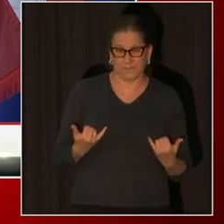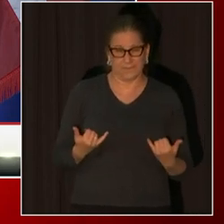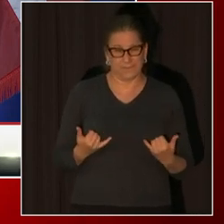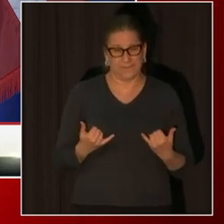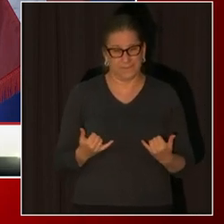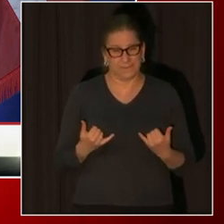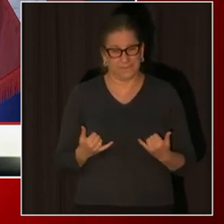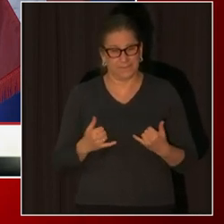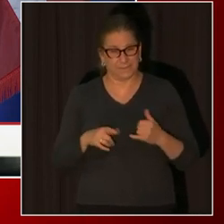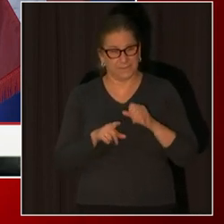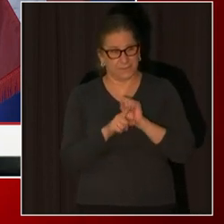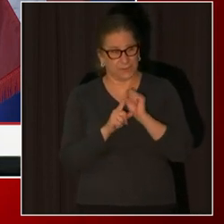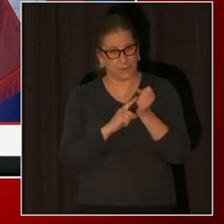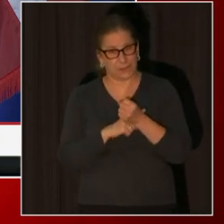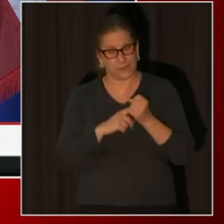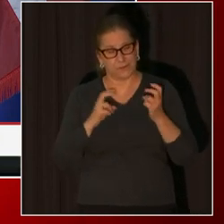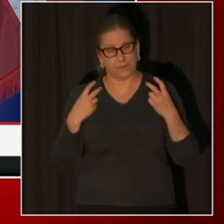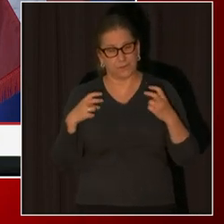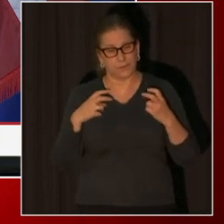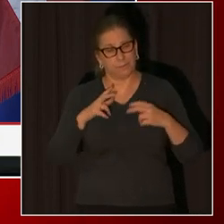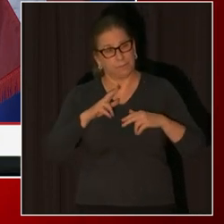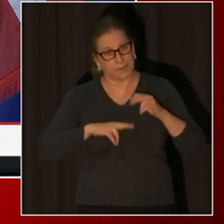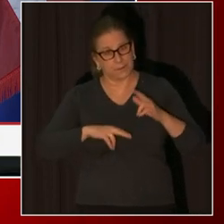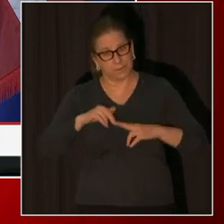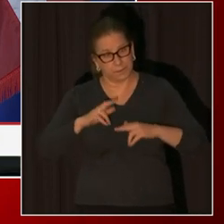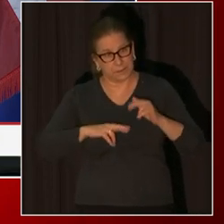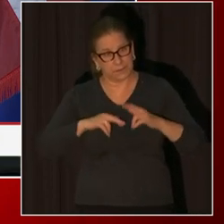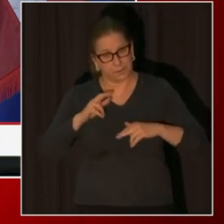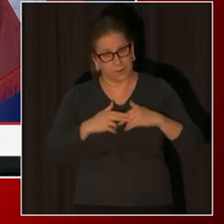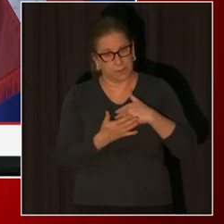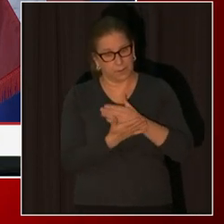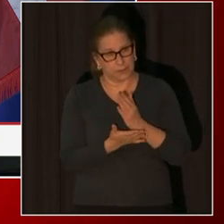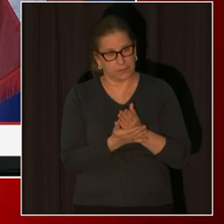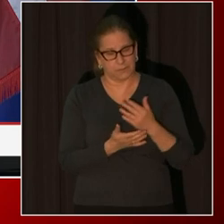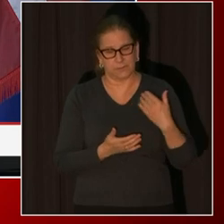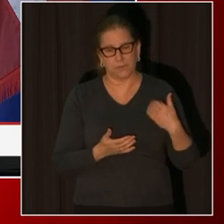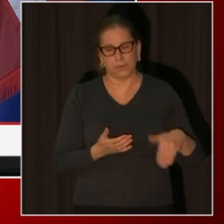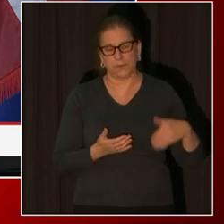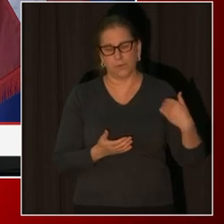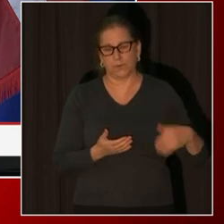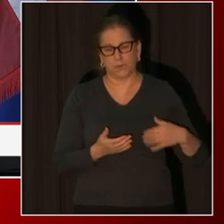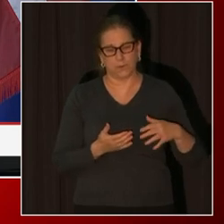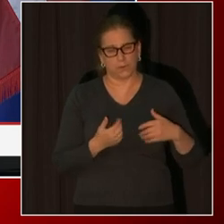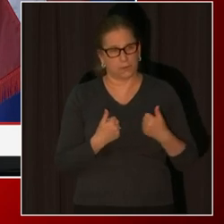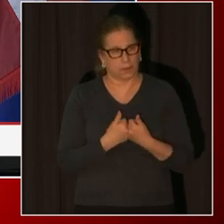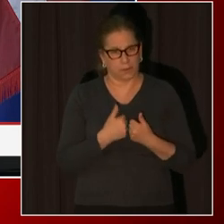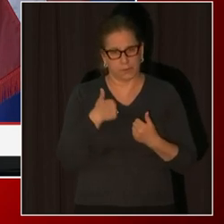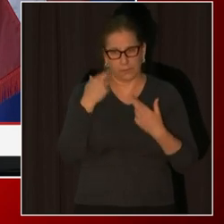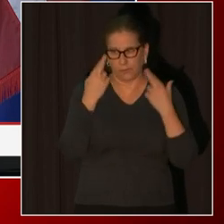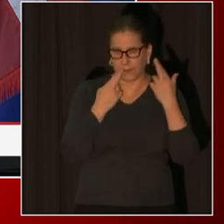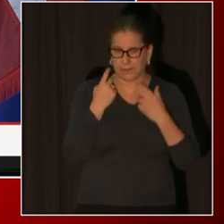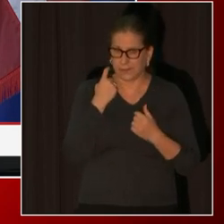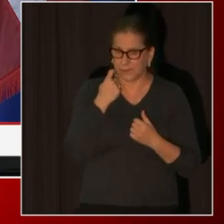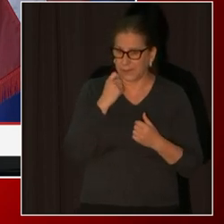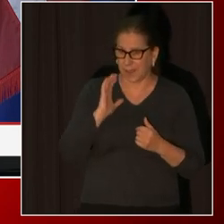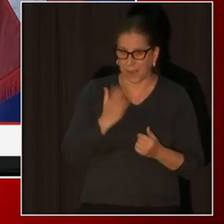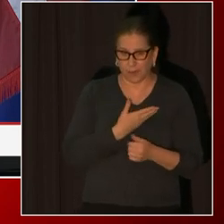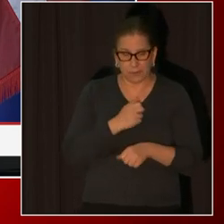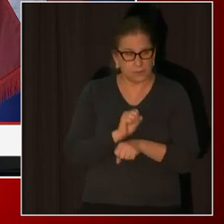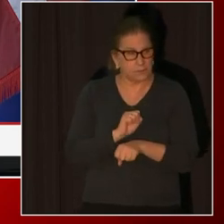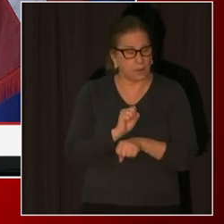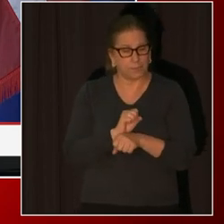been reflecting recently that our jobs right now, our response to this pandemic, building the